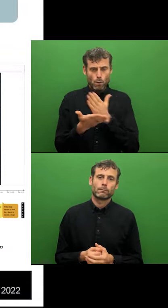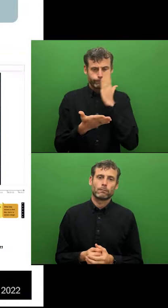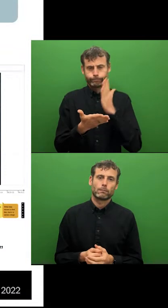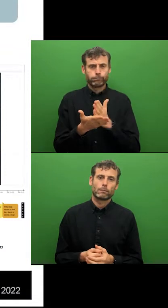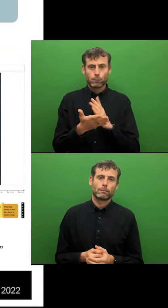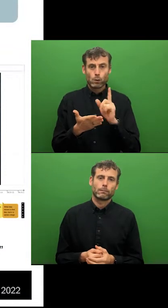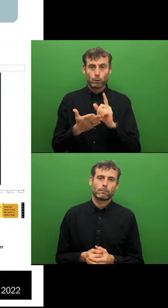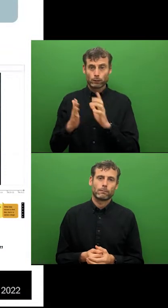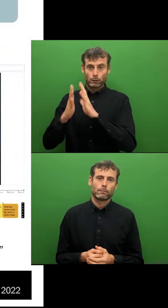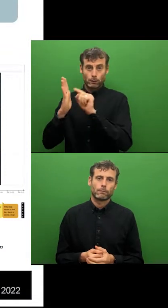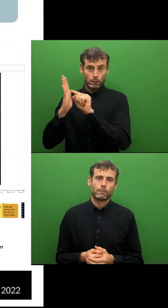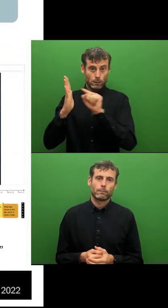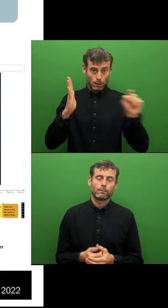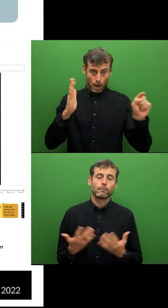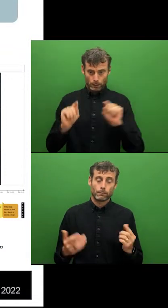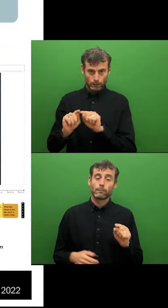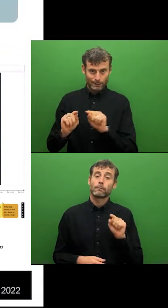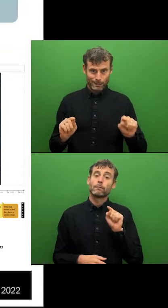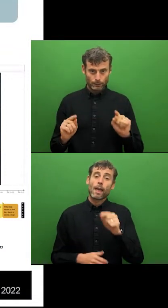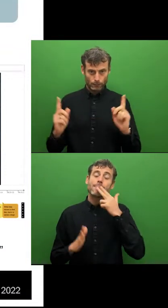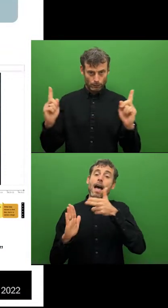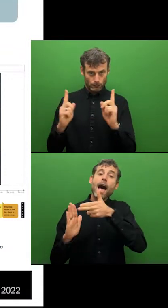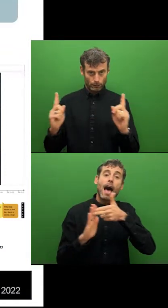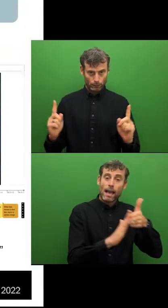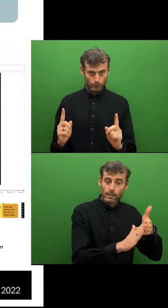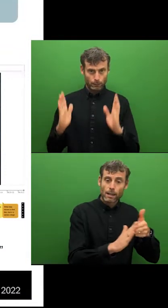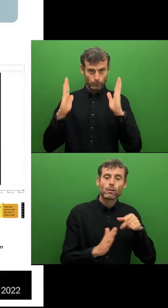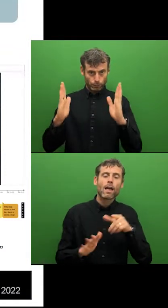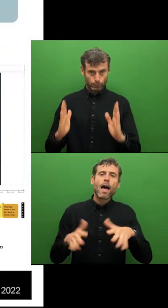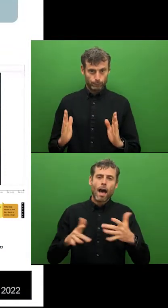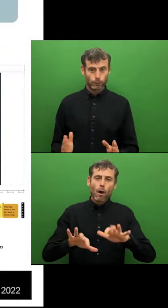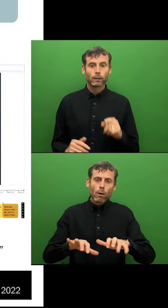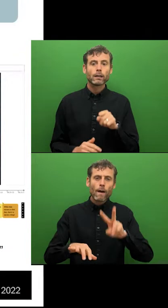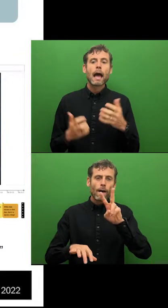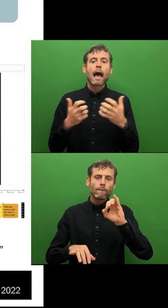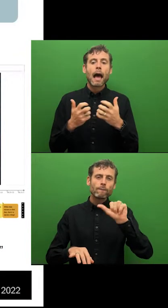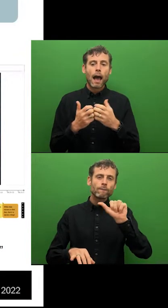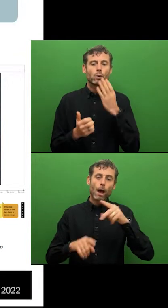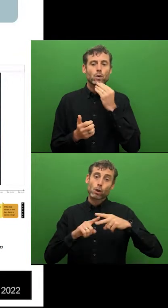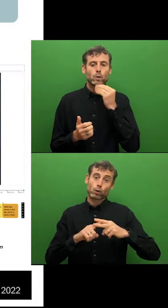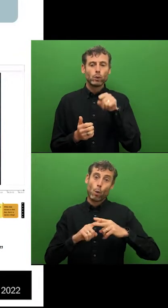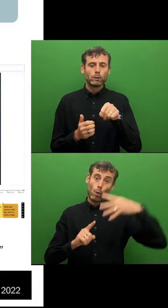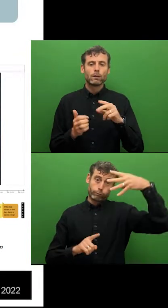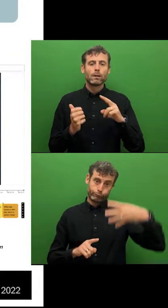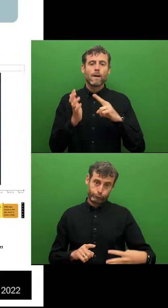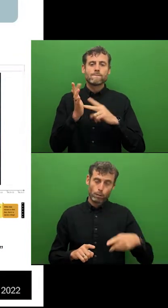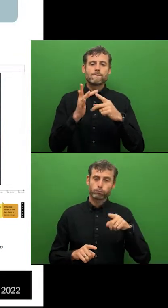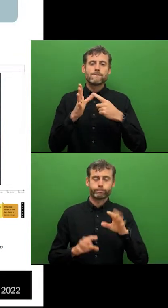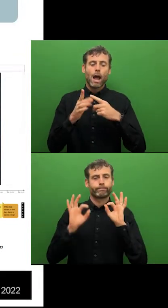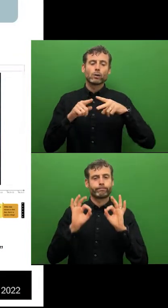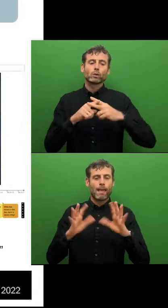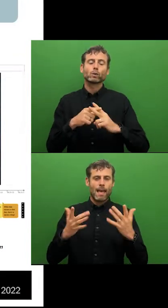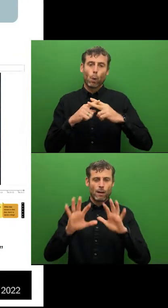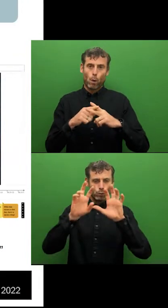text sentence pairs. This annotation is done using the VIA tool, which is a freely available software